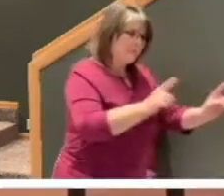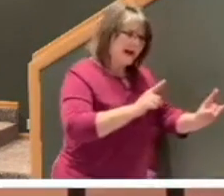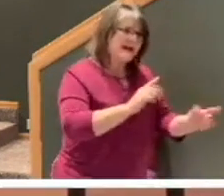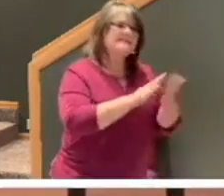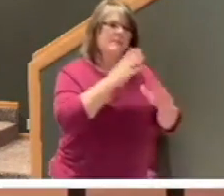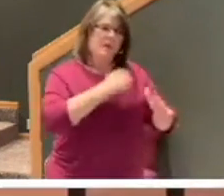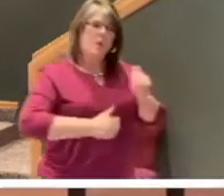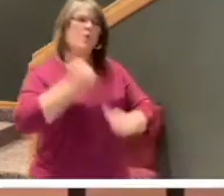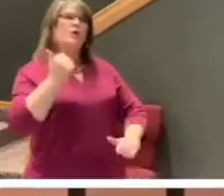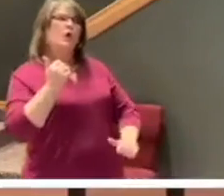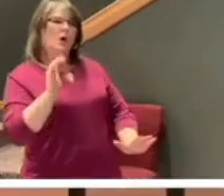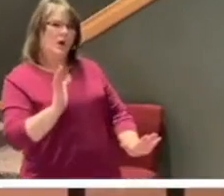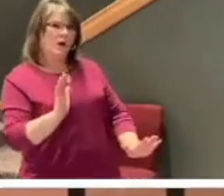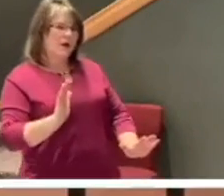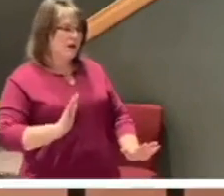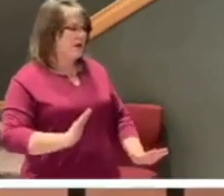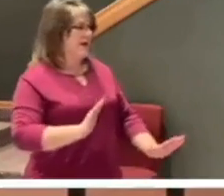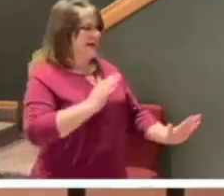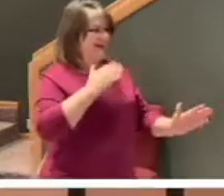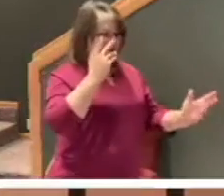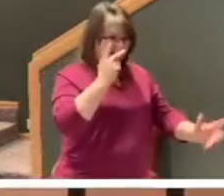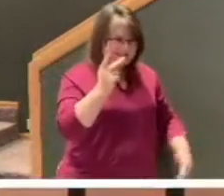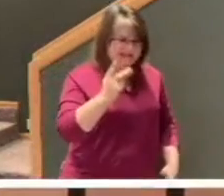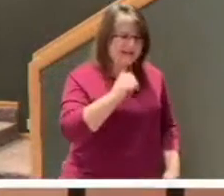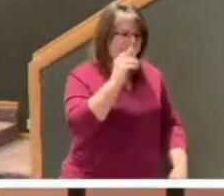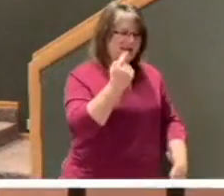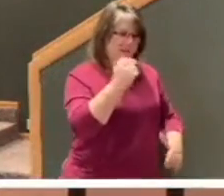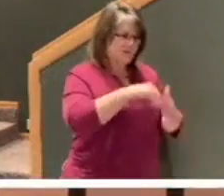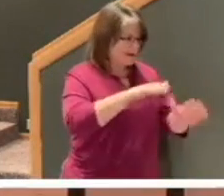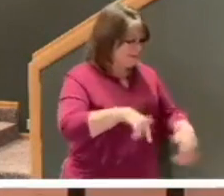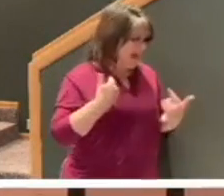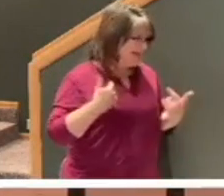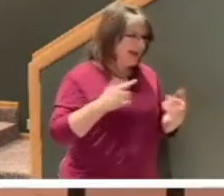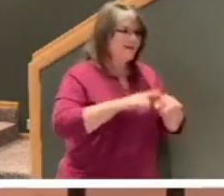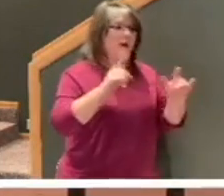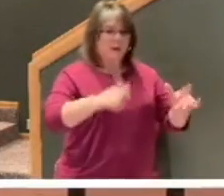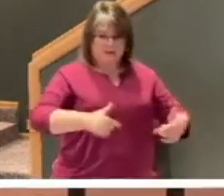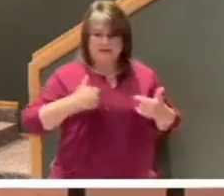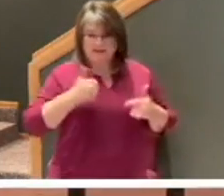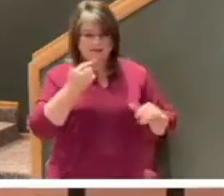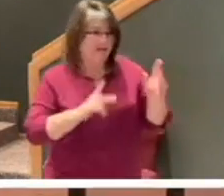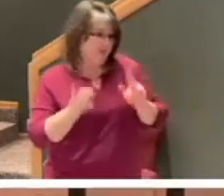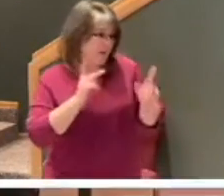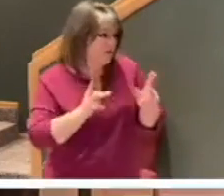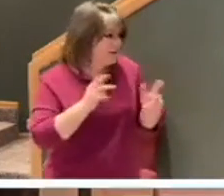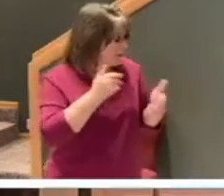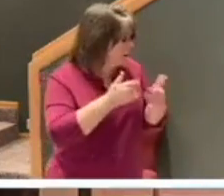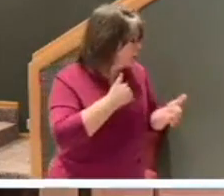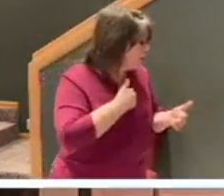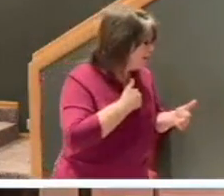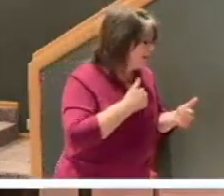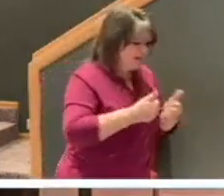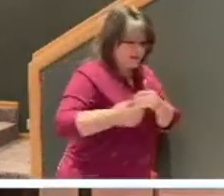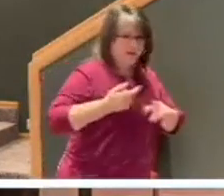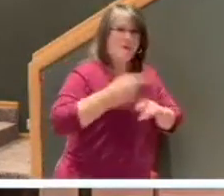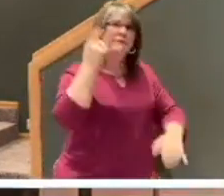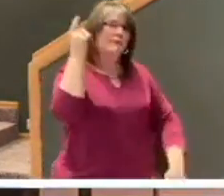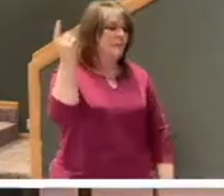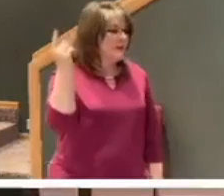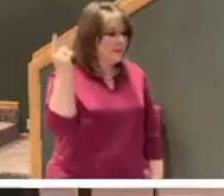older, I've seen this not only in my life, but in the lives of people around me, that apart from